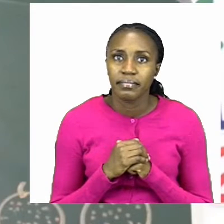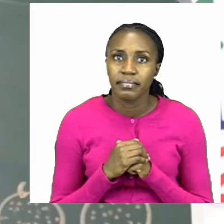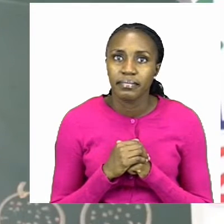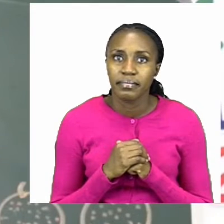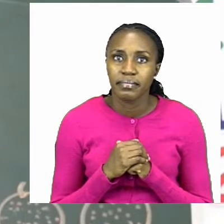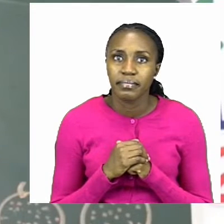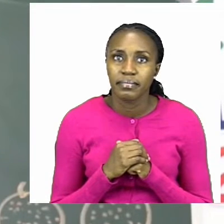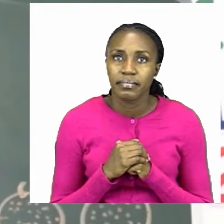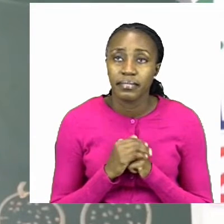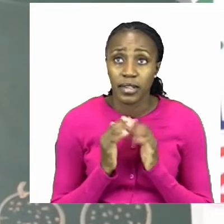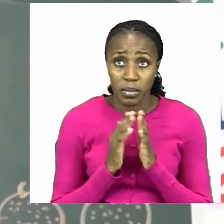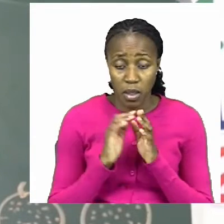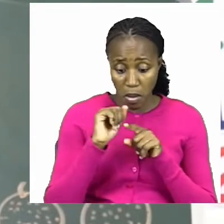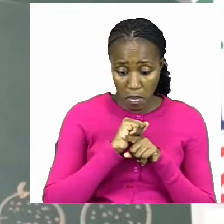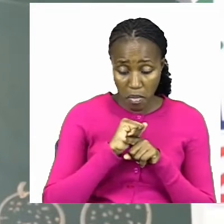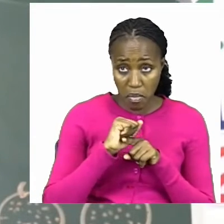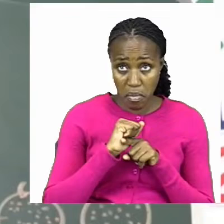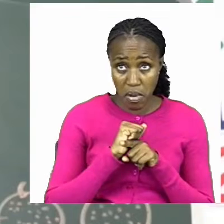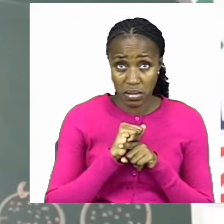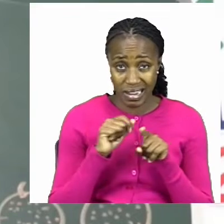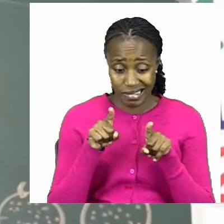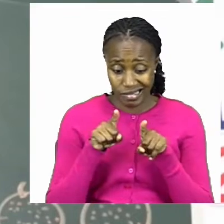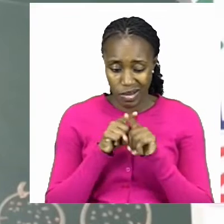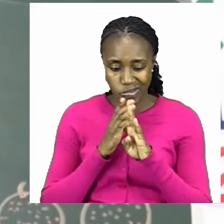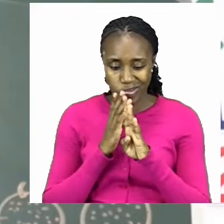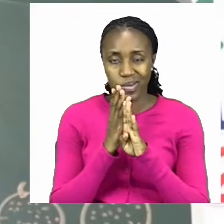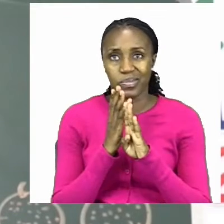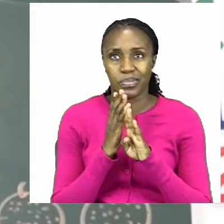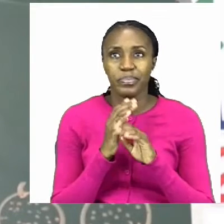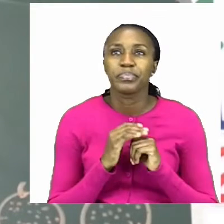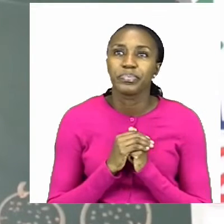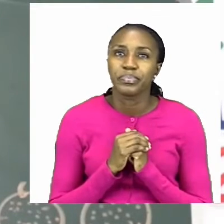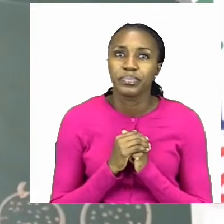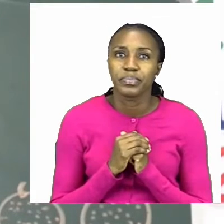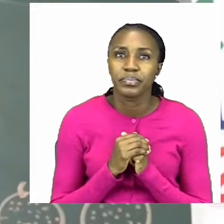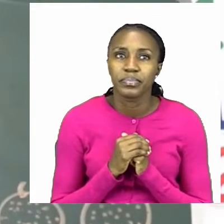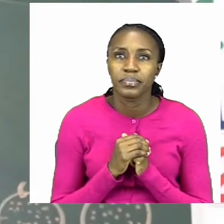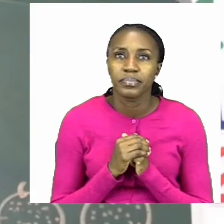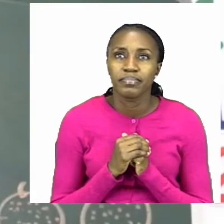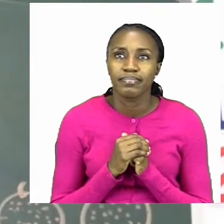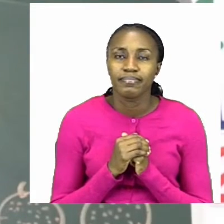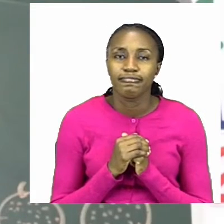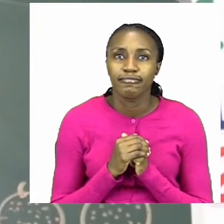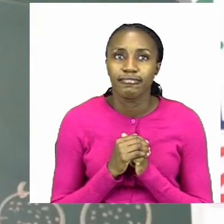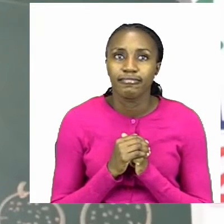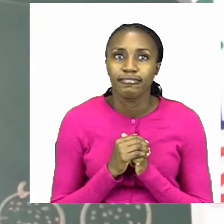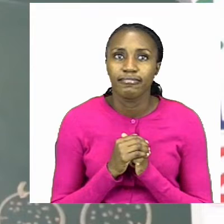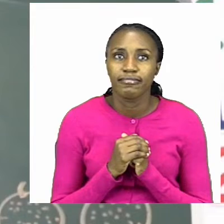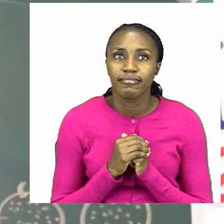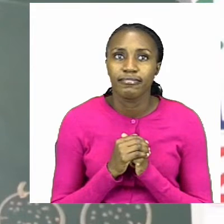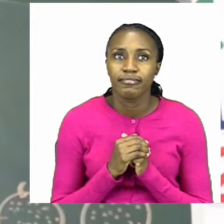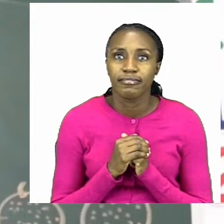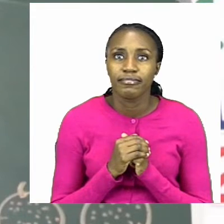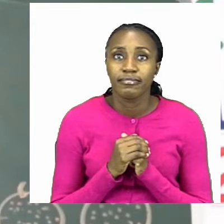you trace all along your dotted lines. All right. Now,